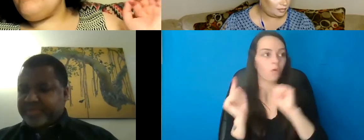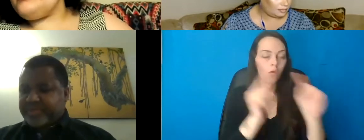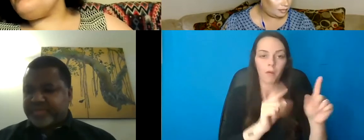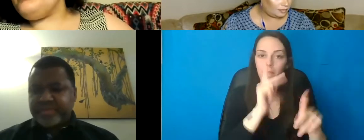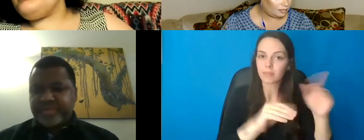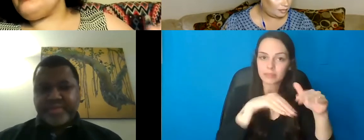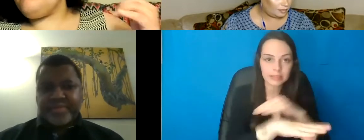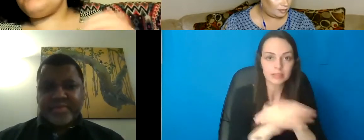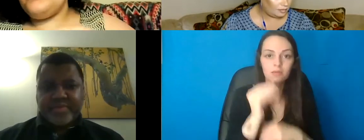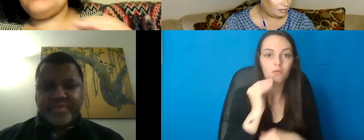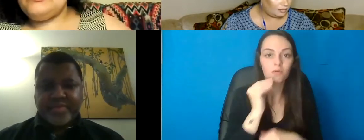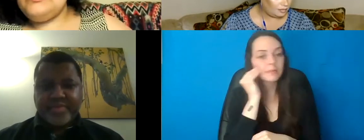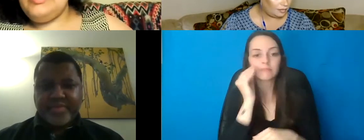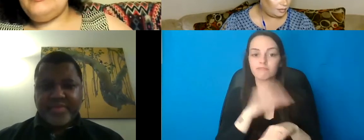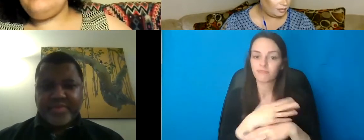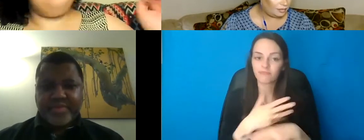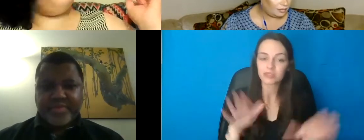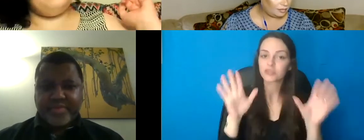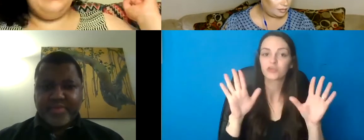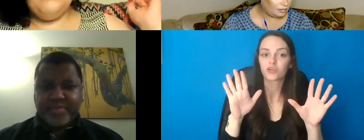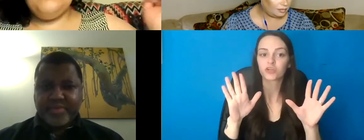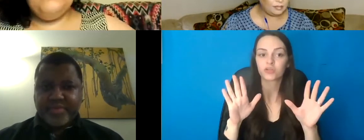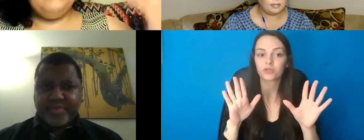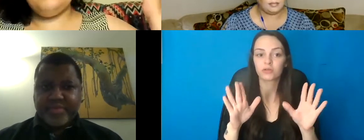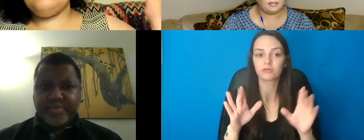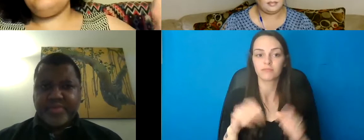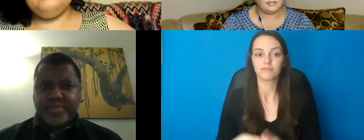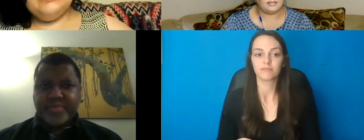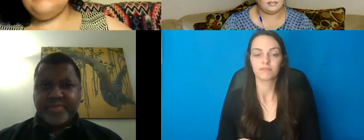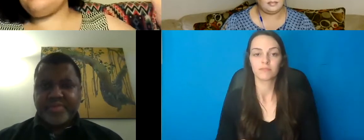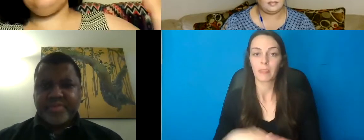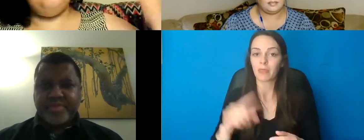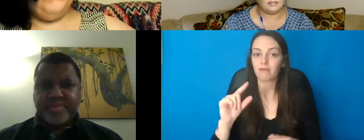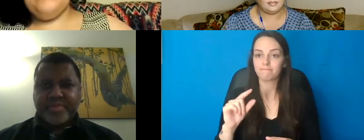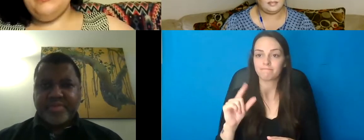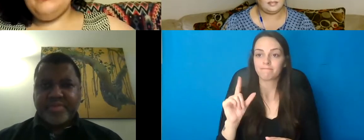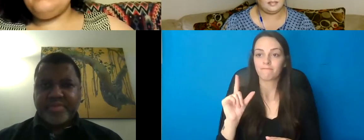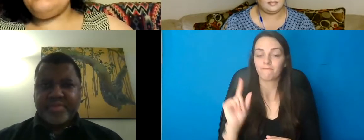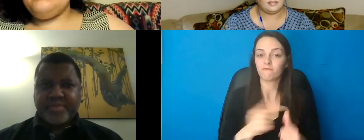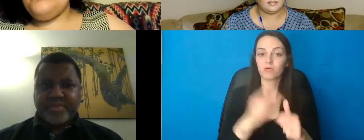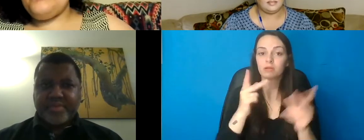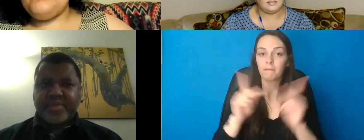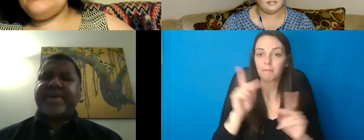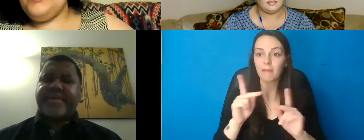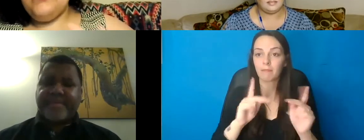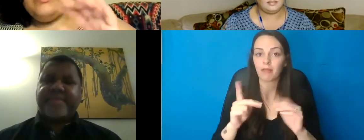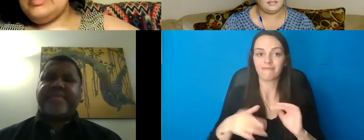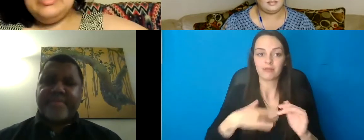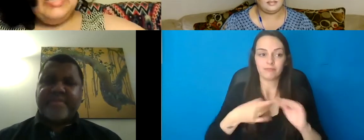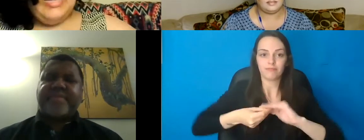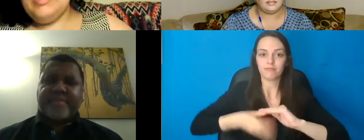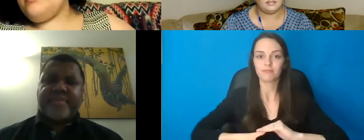the first people to lose it were like queer disability people of color. They were the first